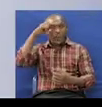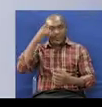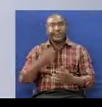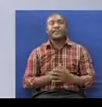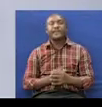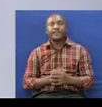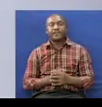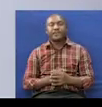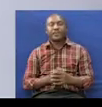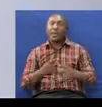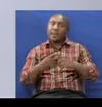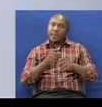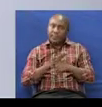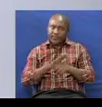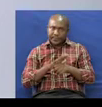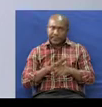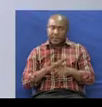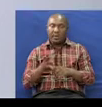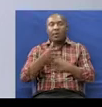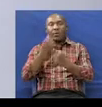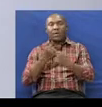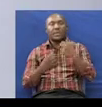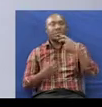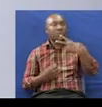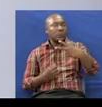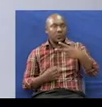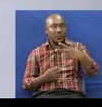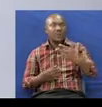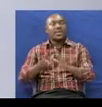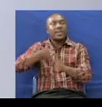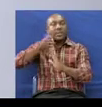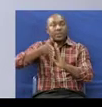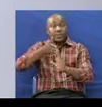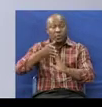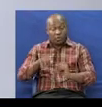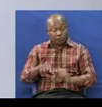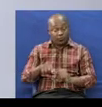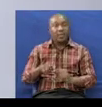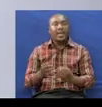Normally, we have two sources of heat. There are two sources of heat.